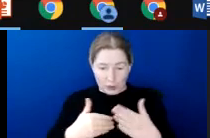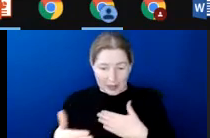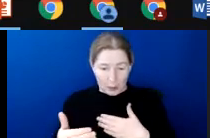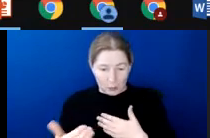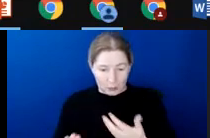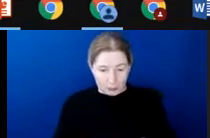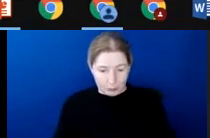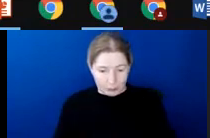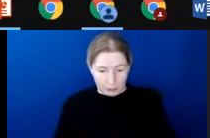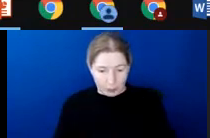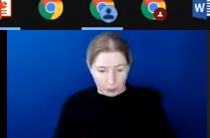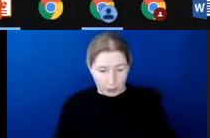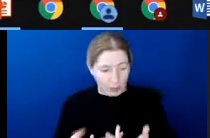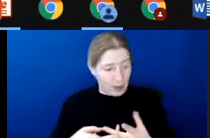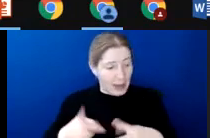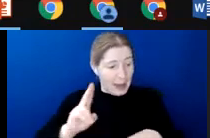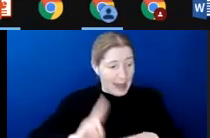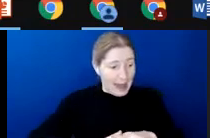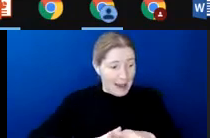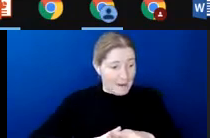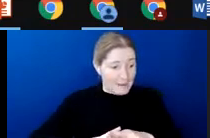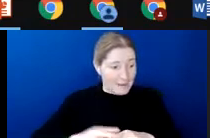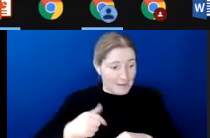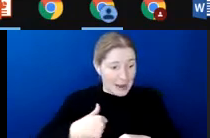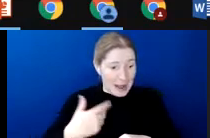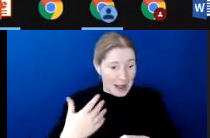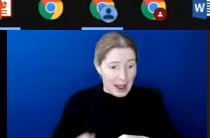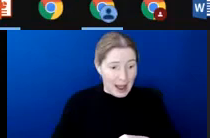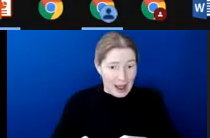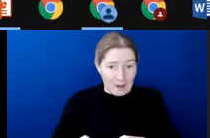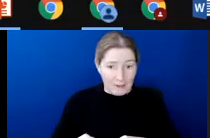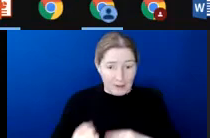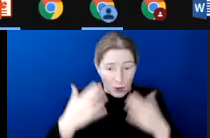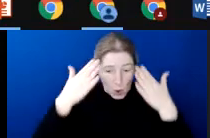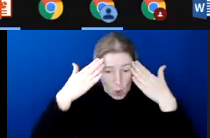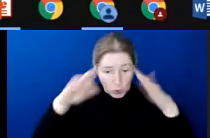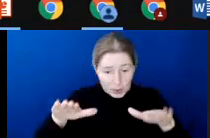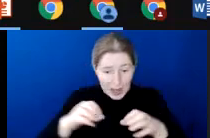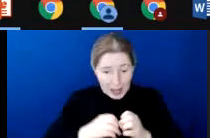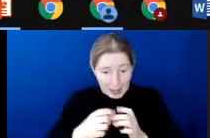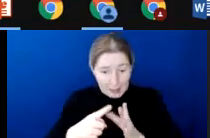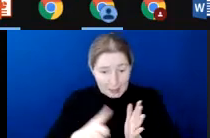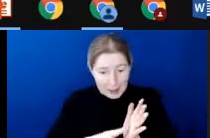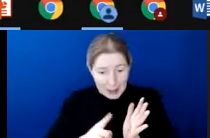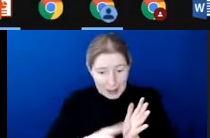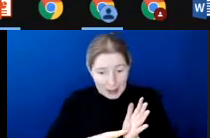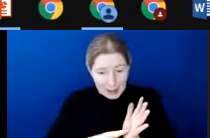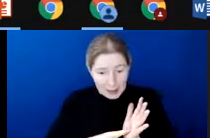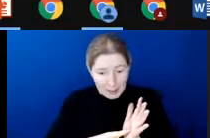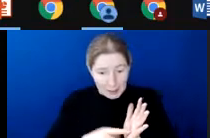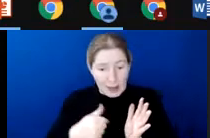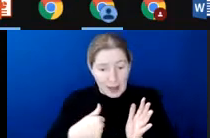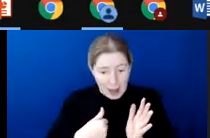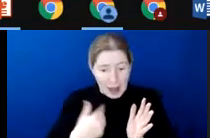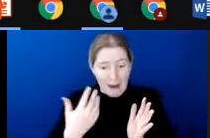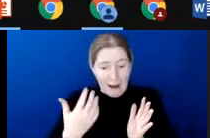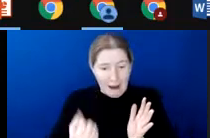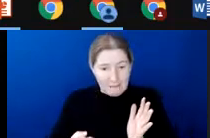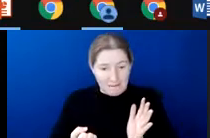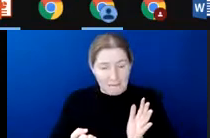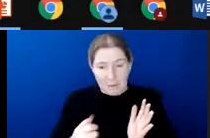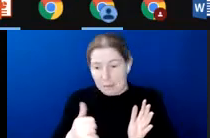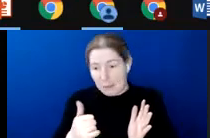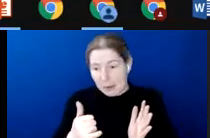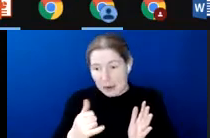If I have a hotel bill, I would be able to